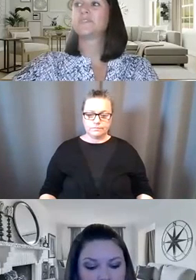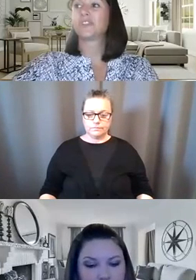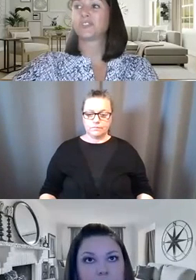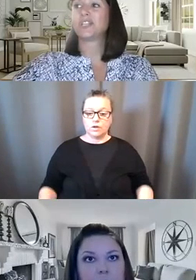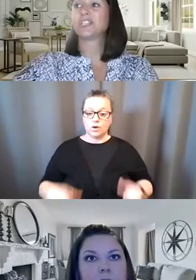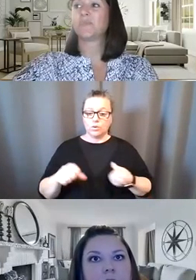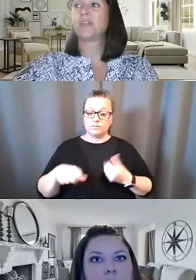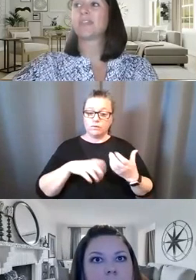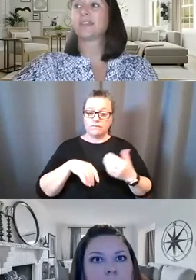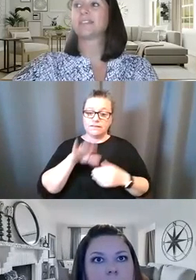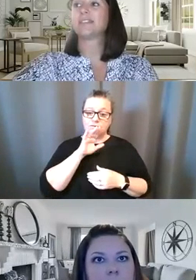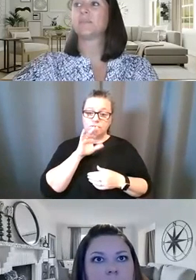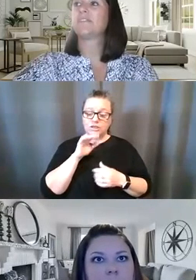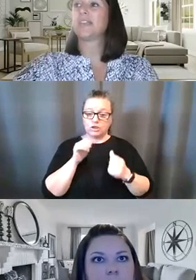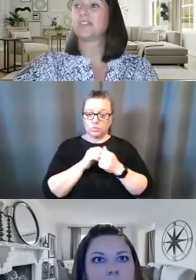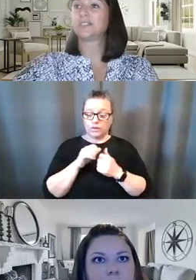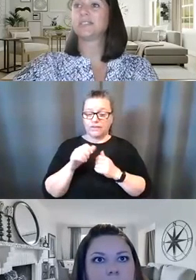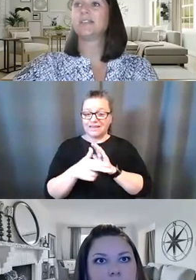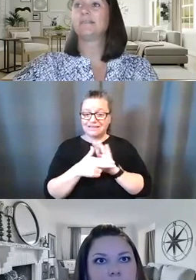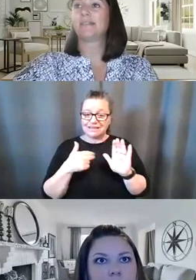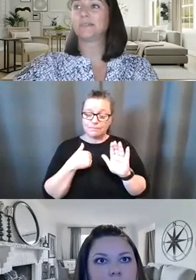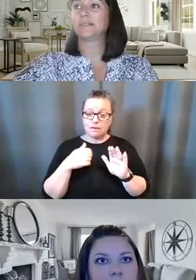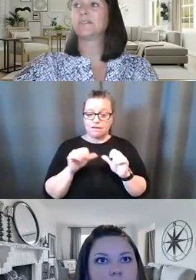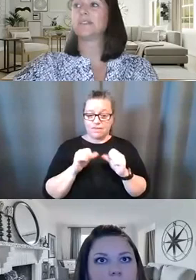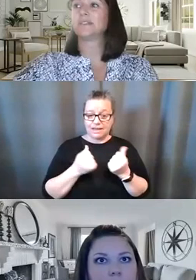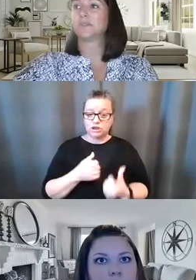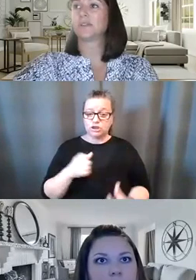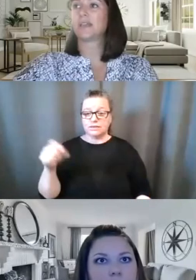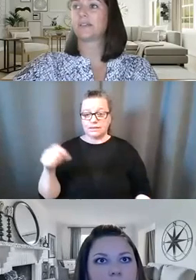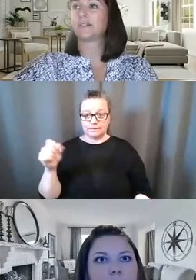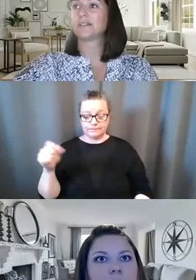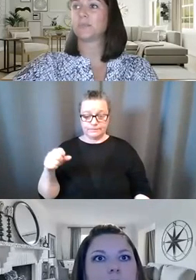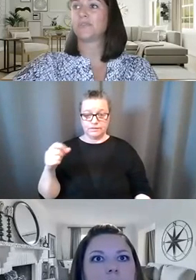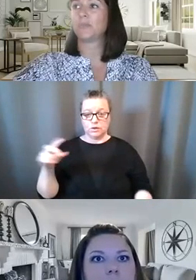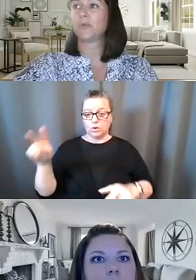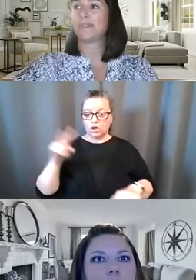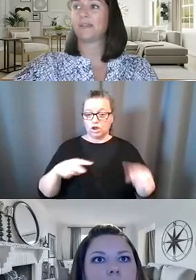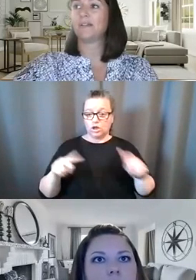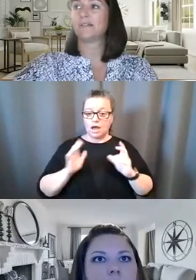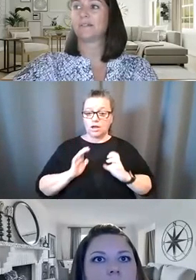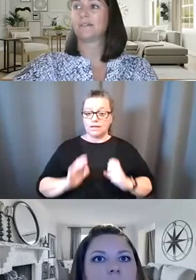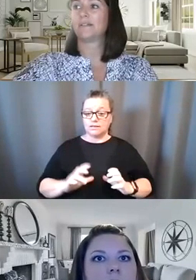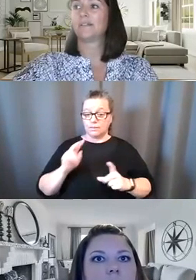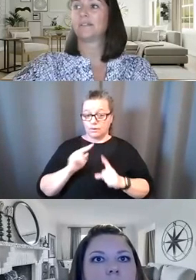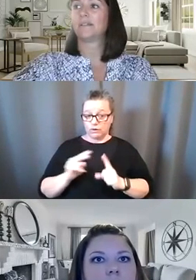Removes frustration with and stigma of the agency. Absolutely. So we're looking at our customer viewpoint there.